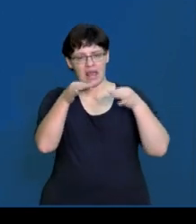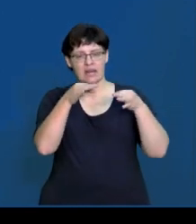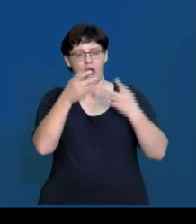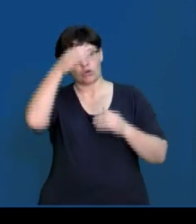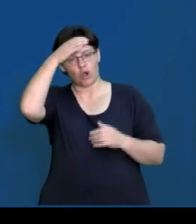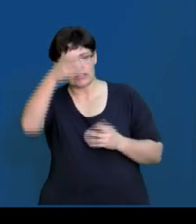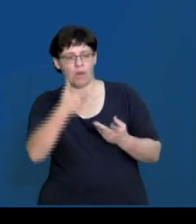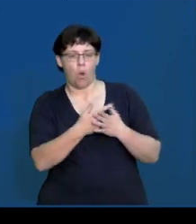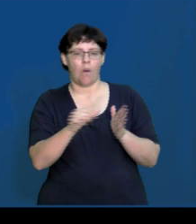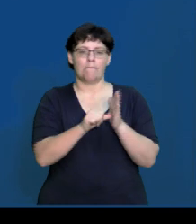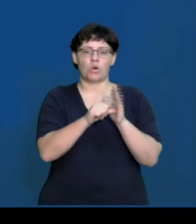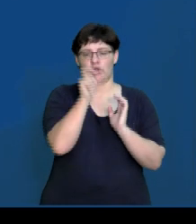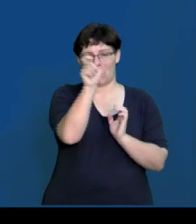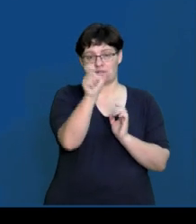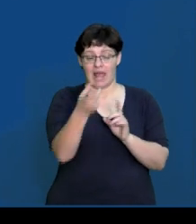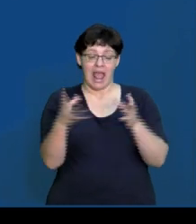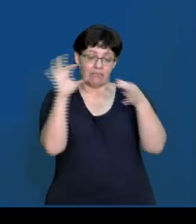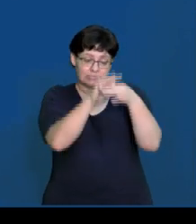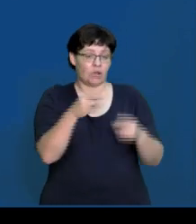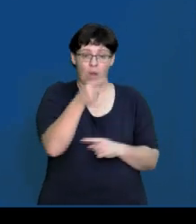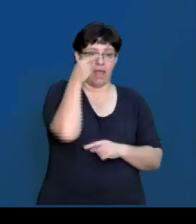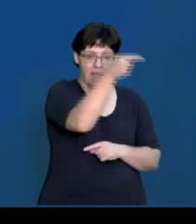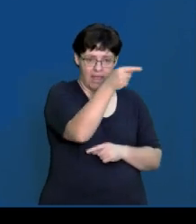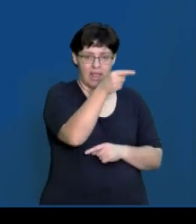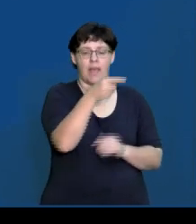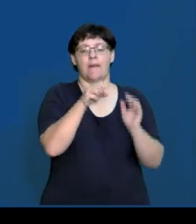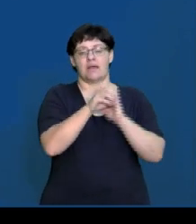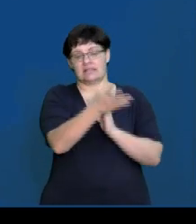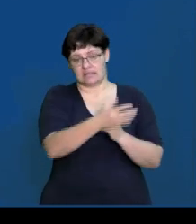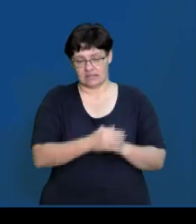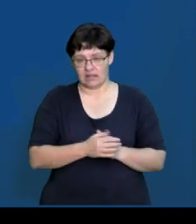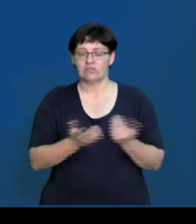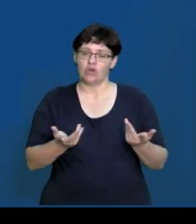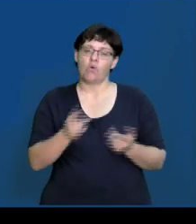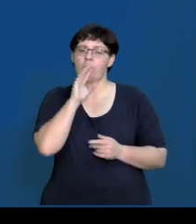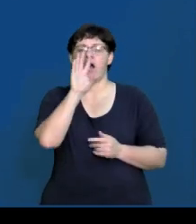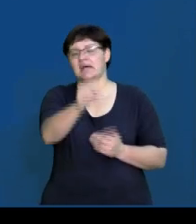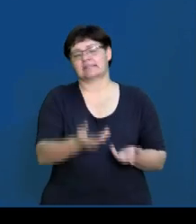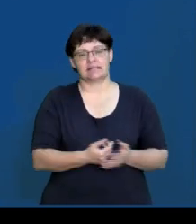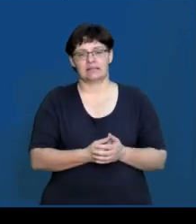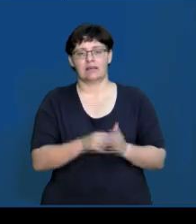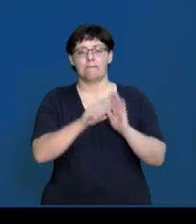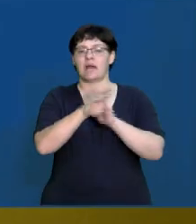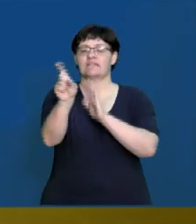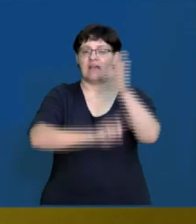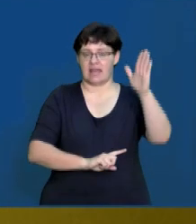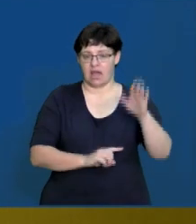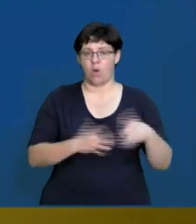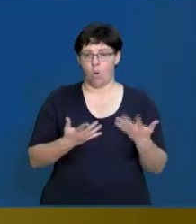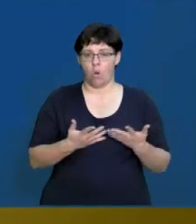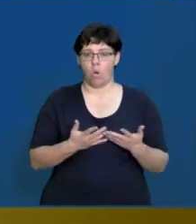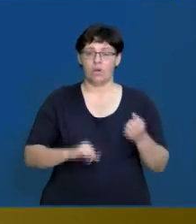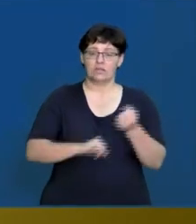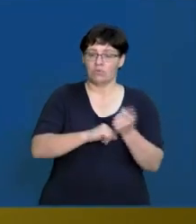a concept or a keyword that appears in the market there. Let's assume you are asked market failure, whether